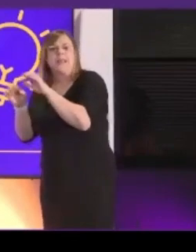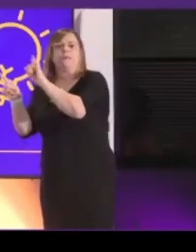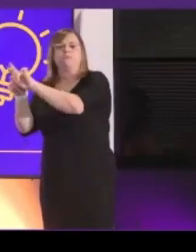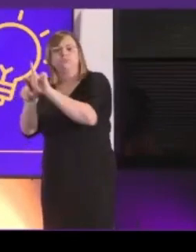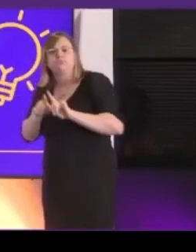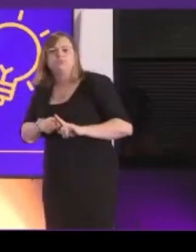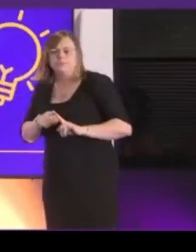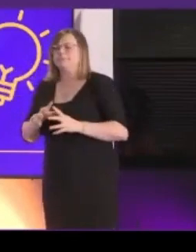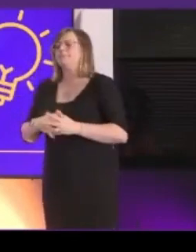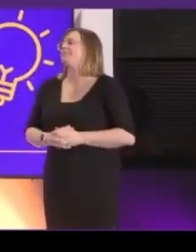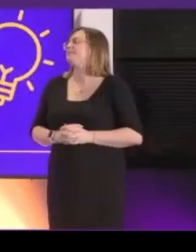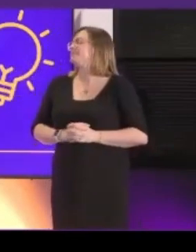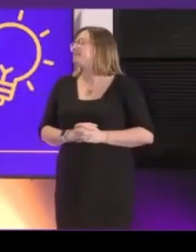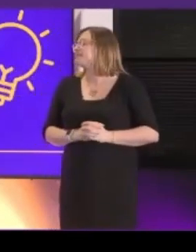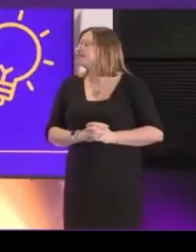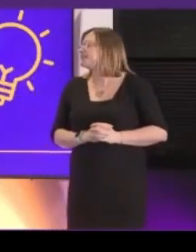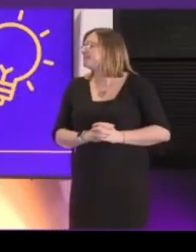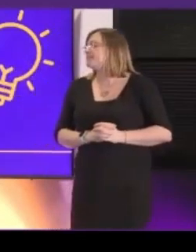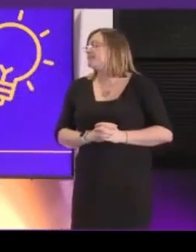forth.